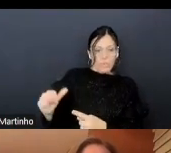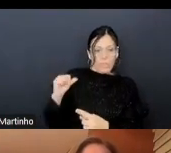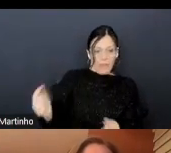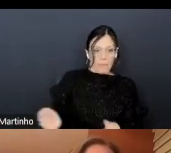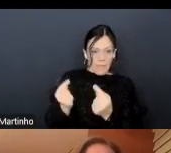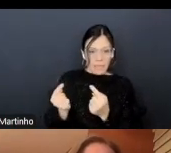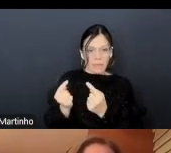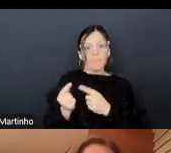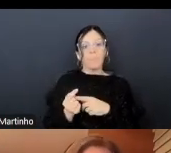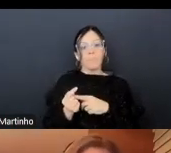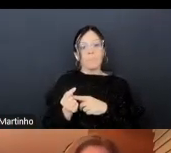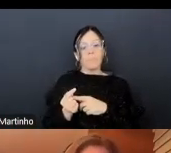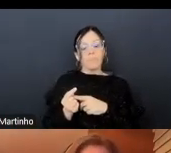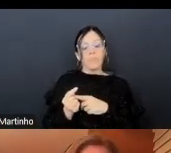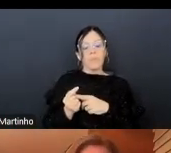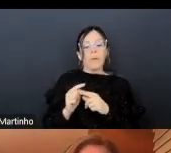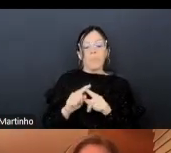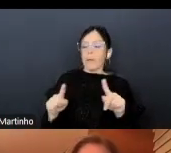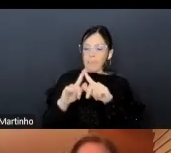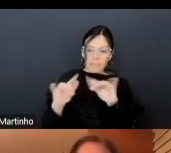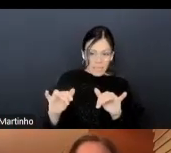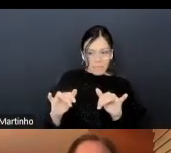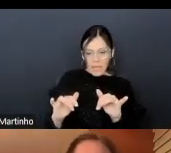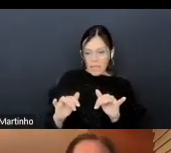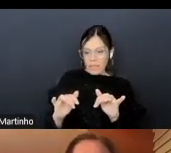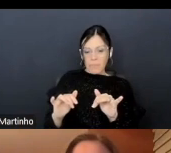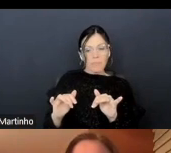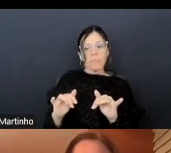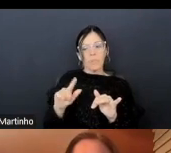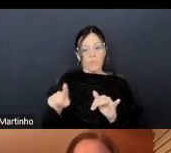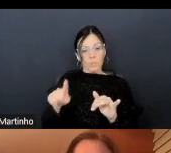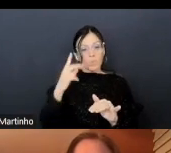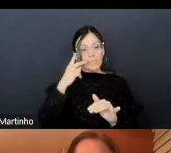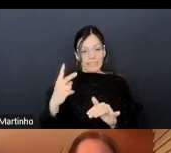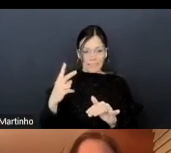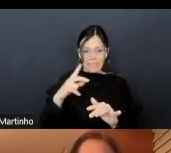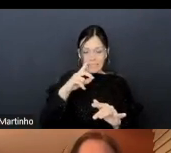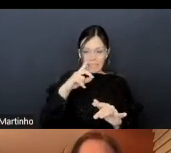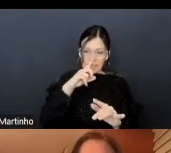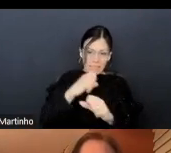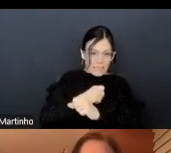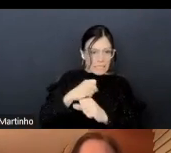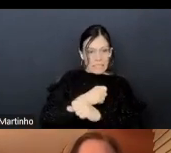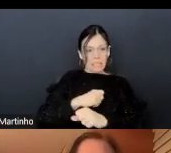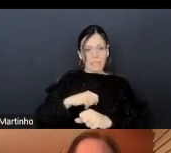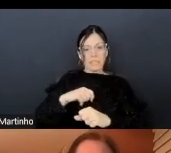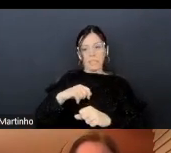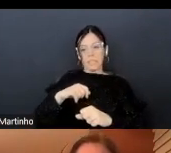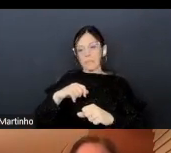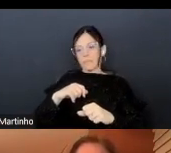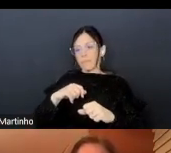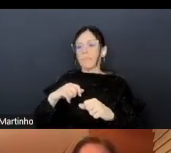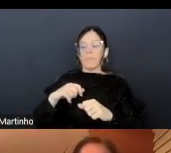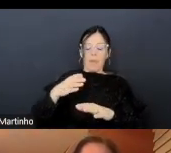and yet at the same time at the same time you see statistics um post-war war